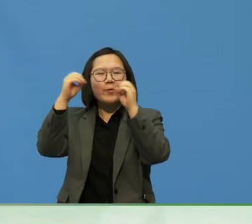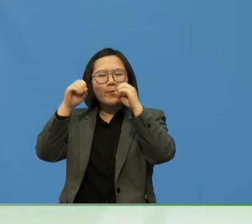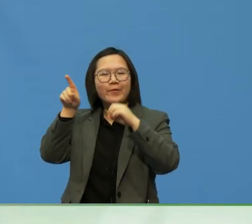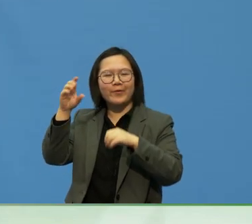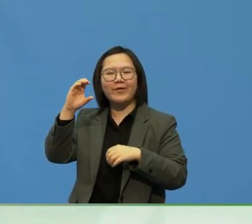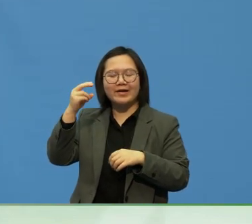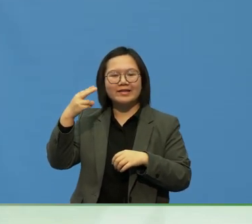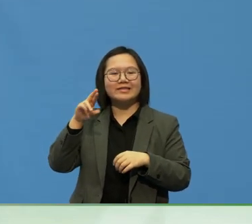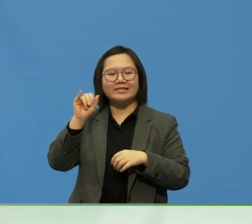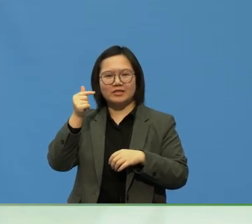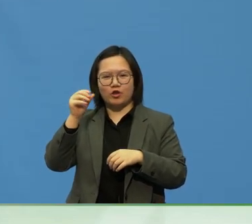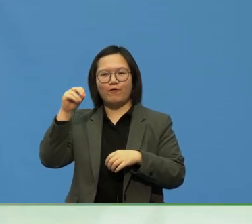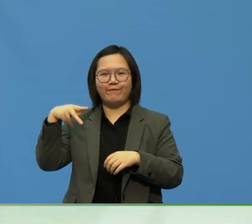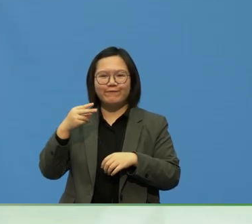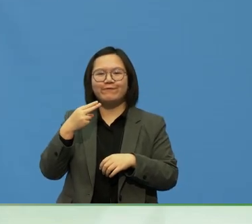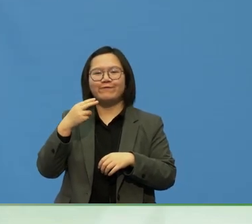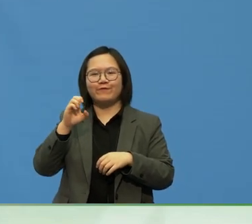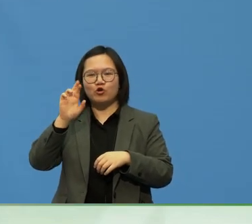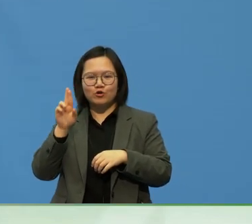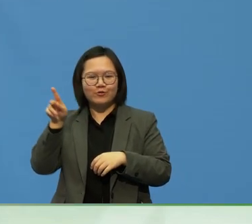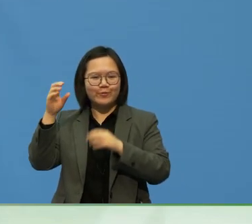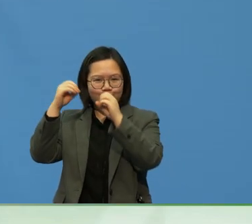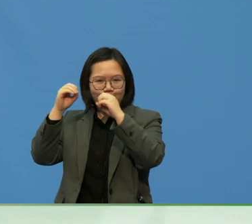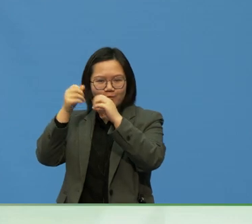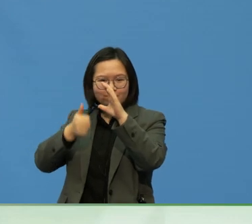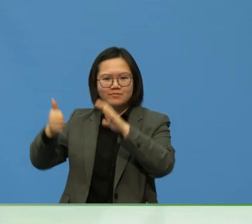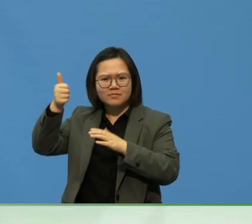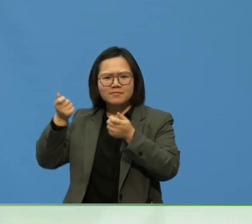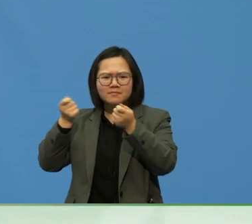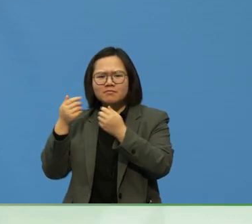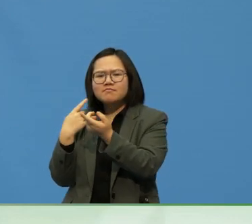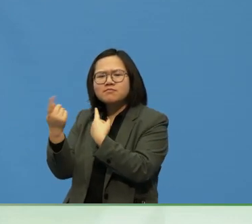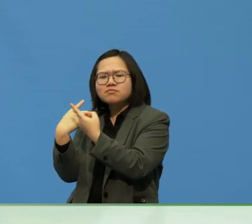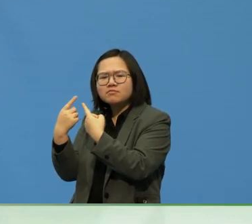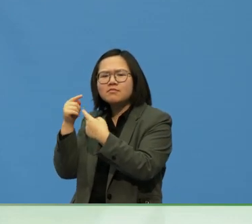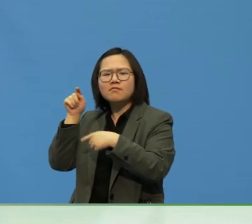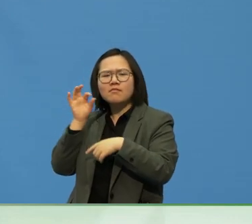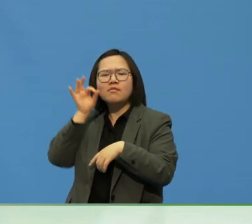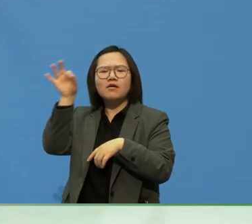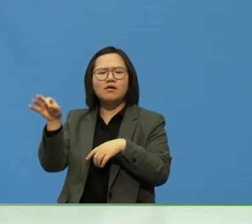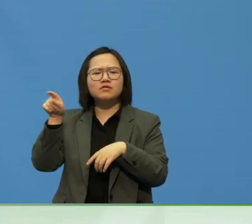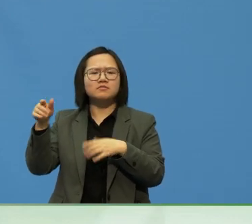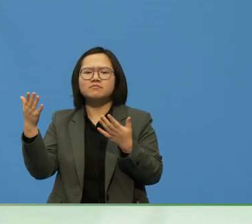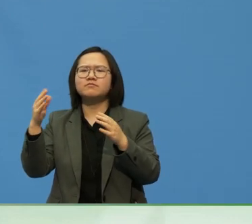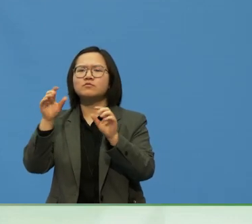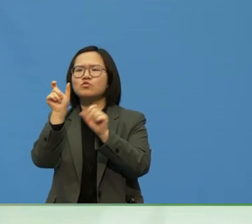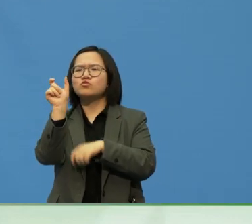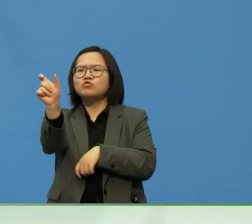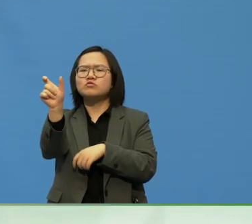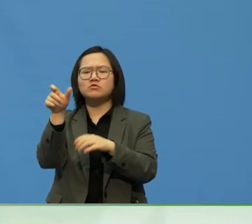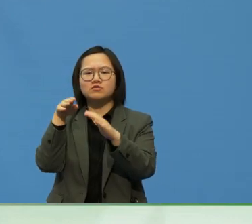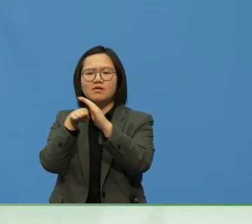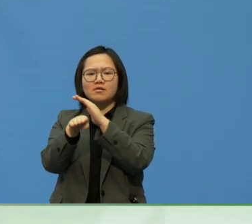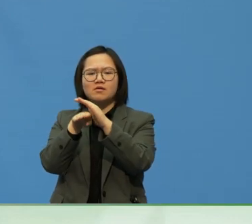when I asked him bluntly, does the word accessibility trigger in the minds of governments or the private sector the